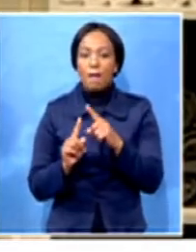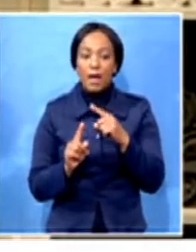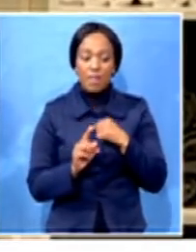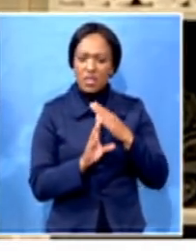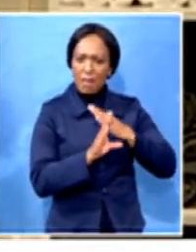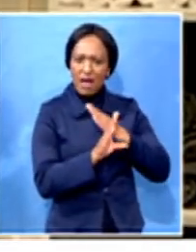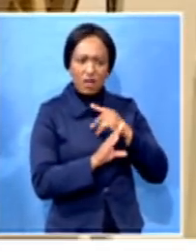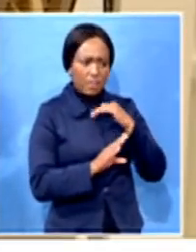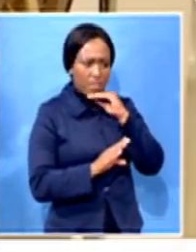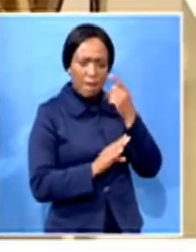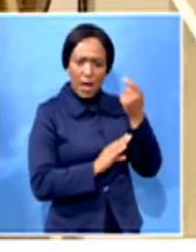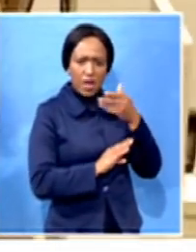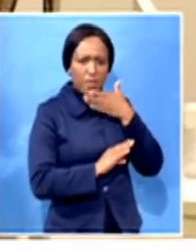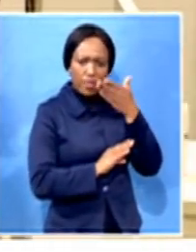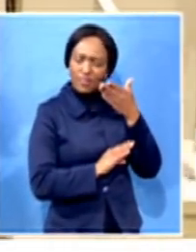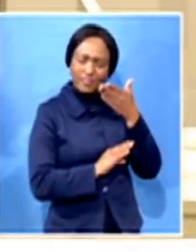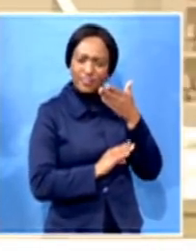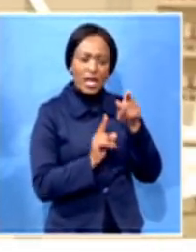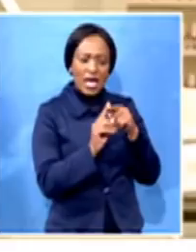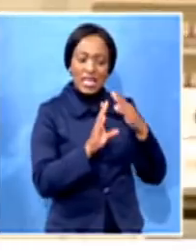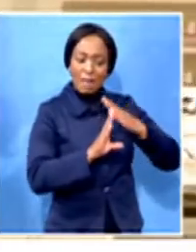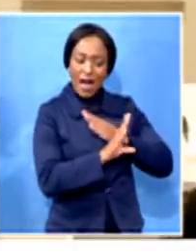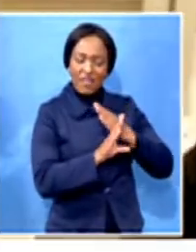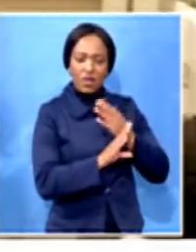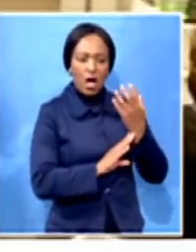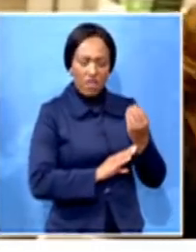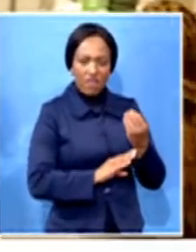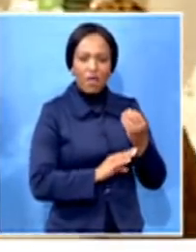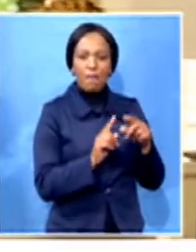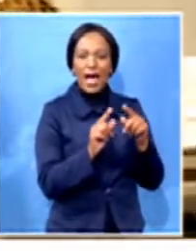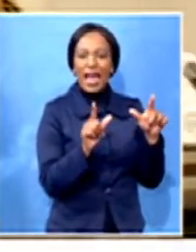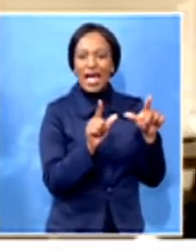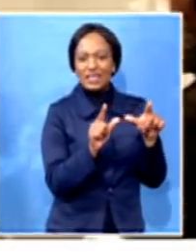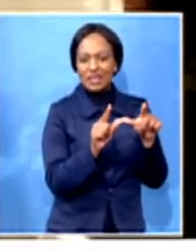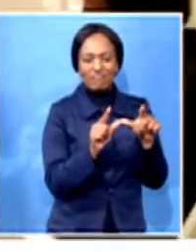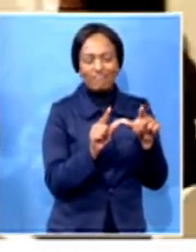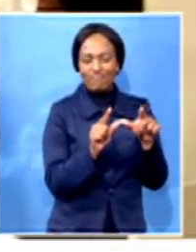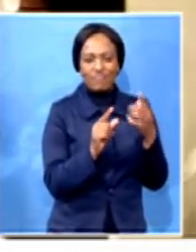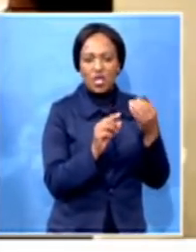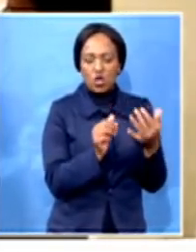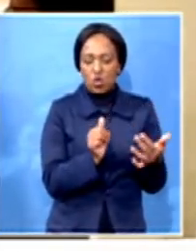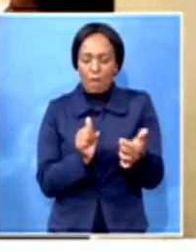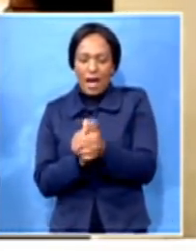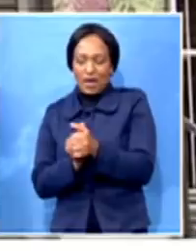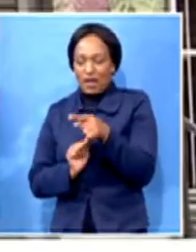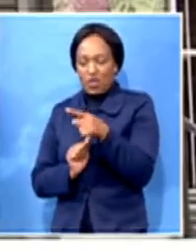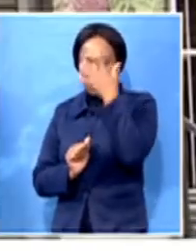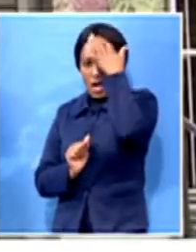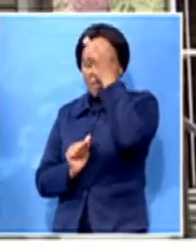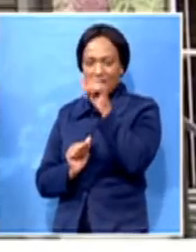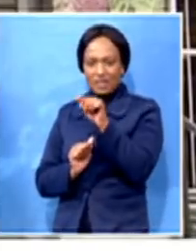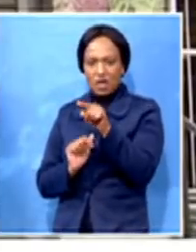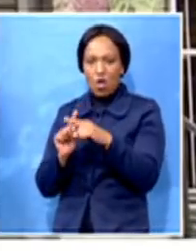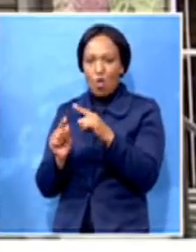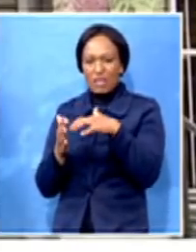have the money. The problem is that the private sector doesn't have a license to partner with the government that is so